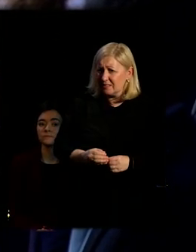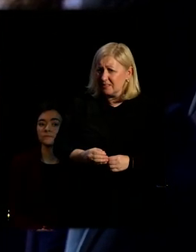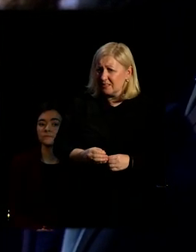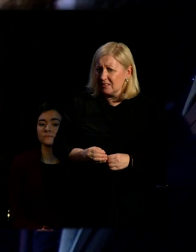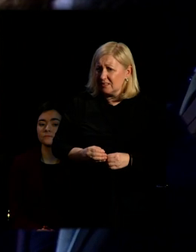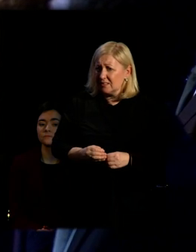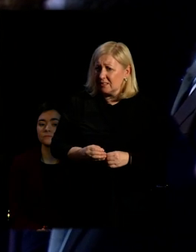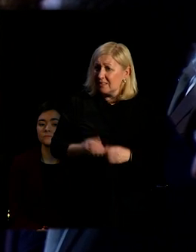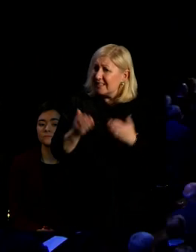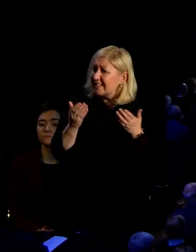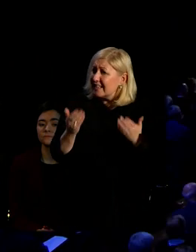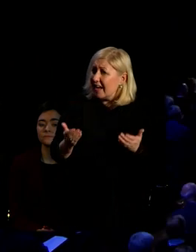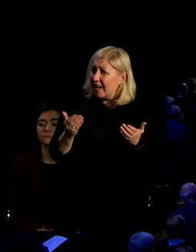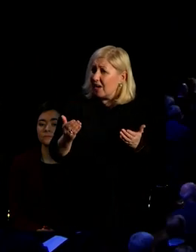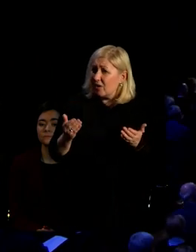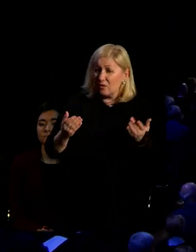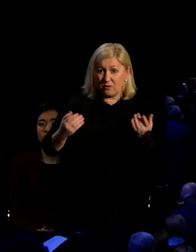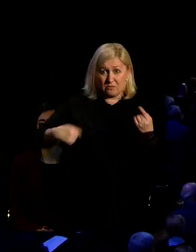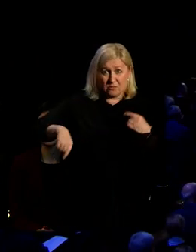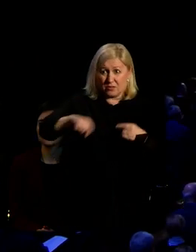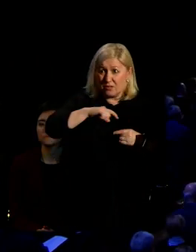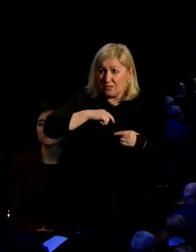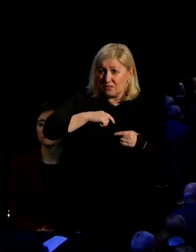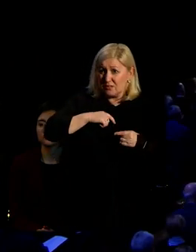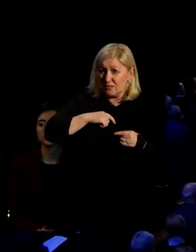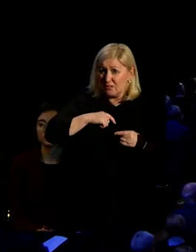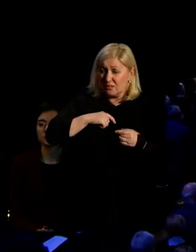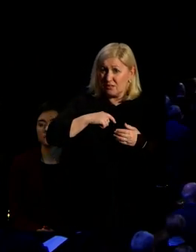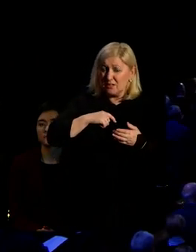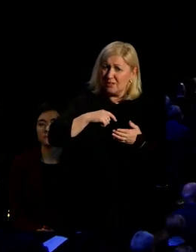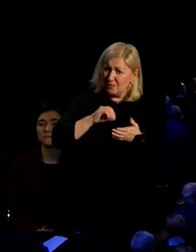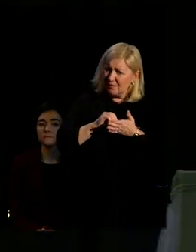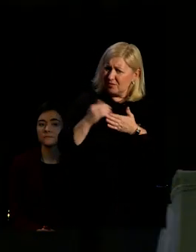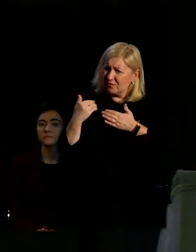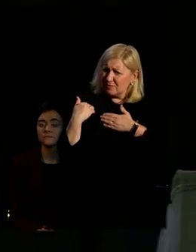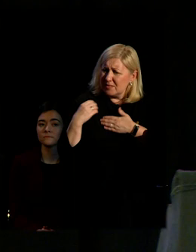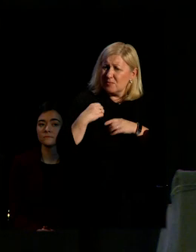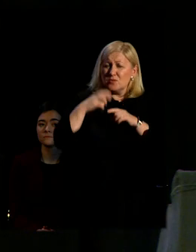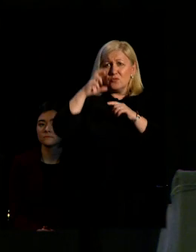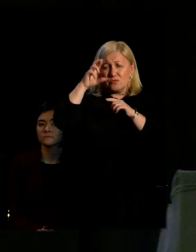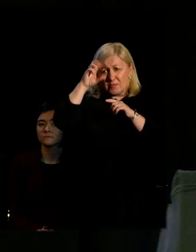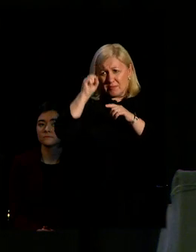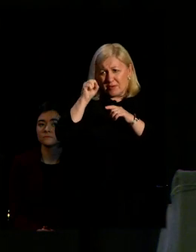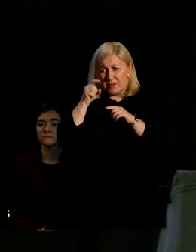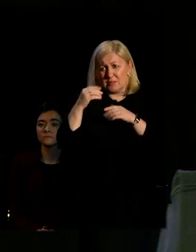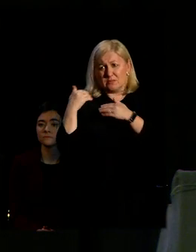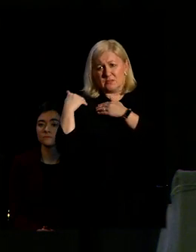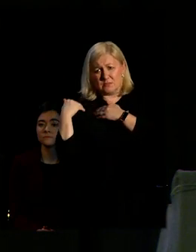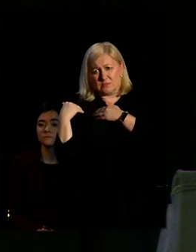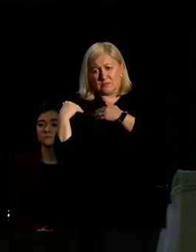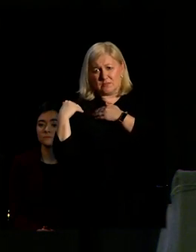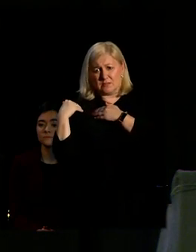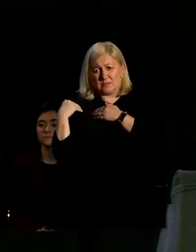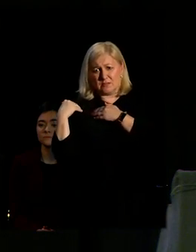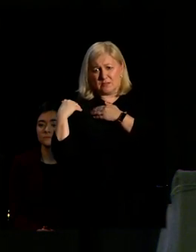To us now falls the memorialization, the burden of that